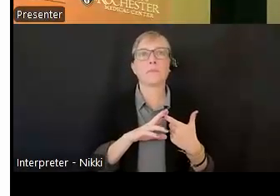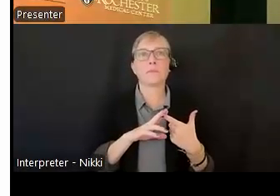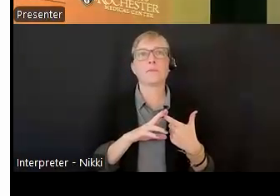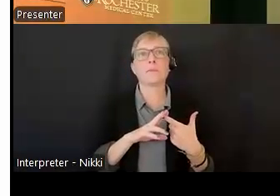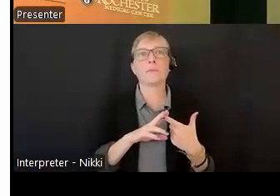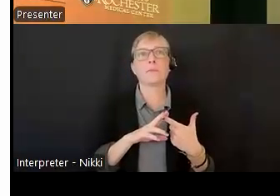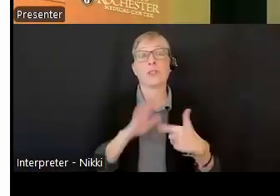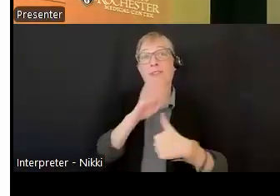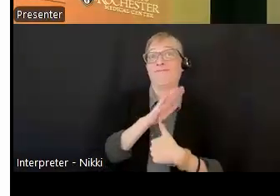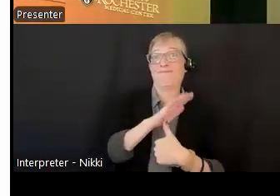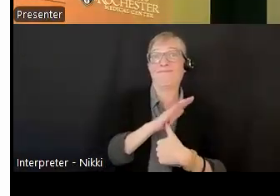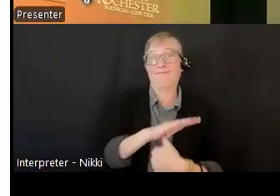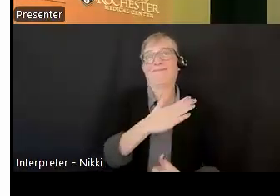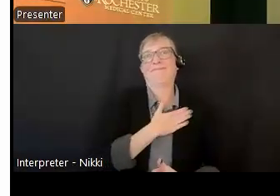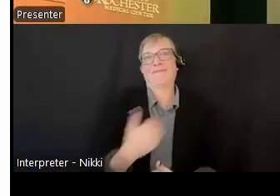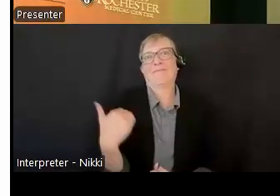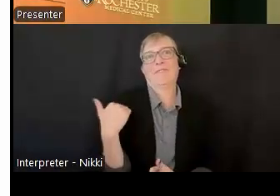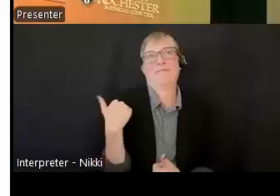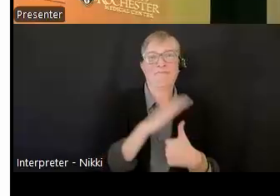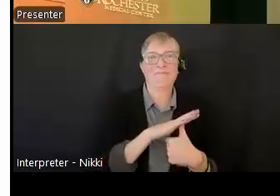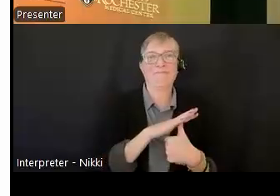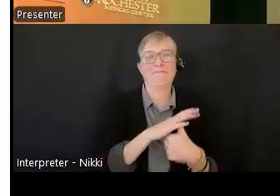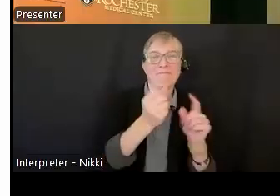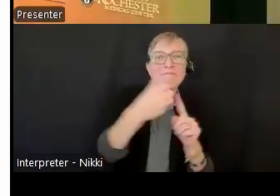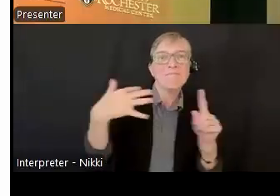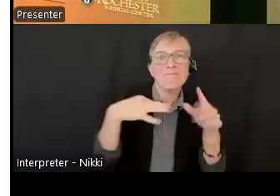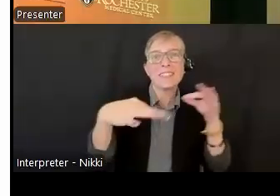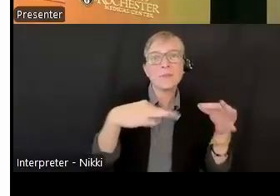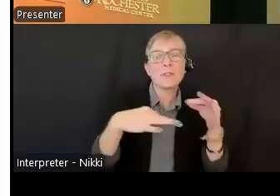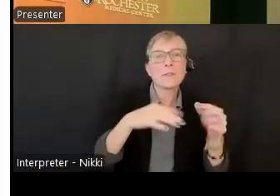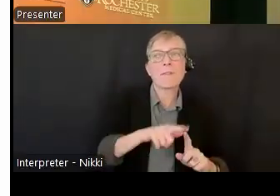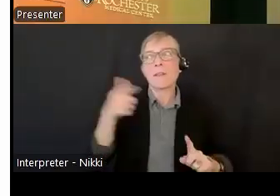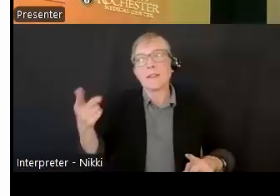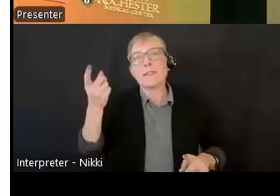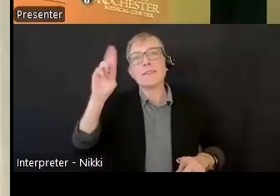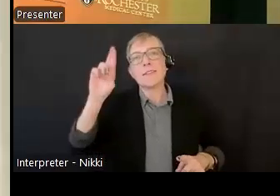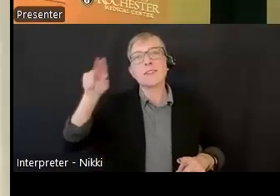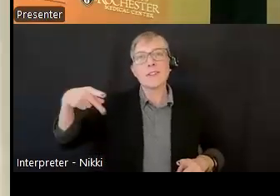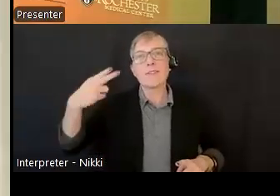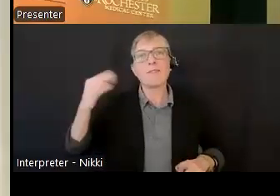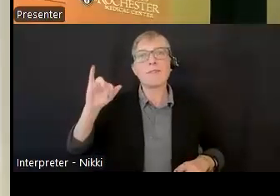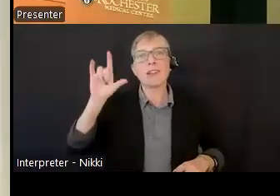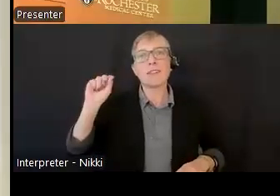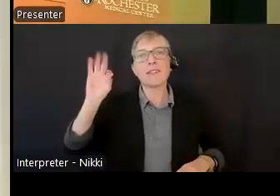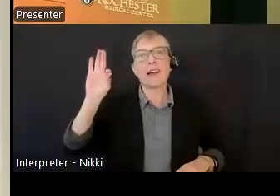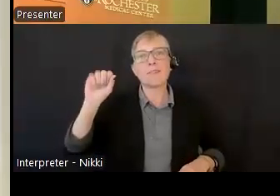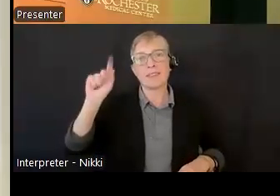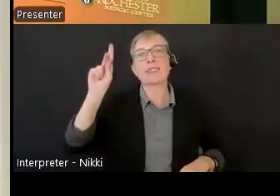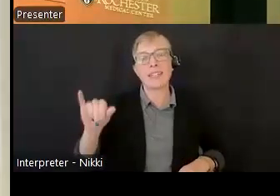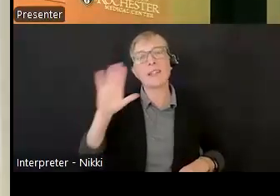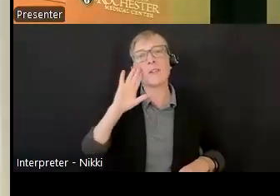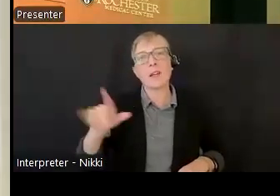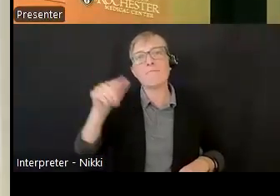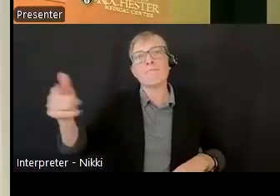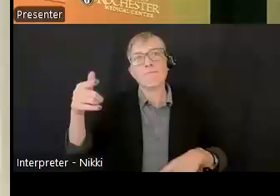really my role, to do the description. And Dr. Philofsky is going to take the rest. So I may move a little quickly in order to give